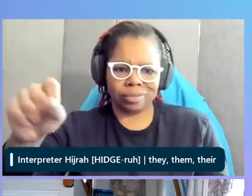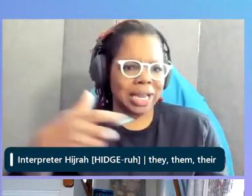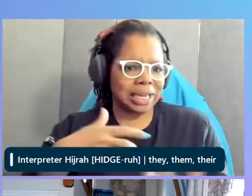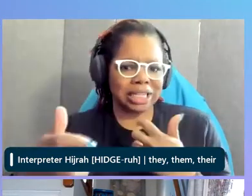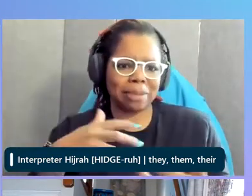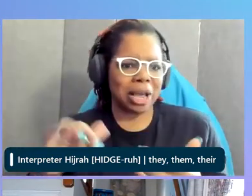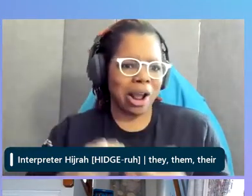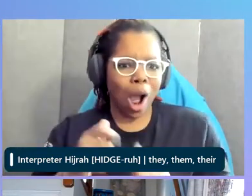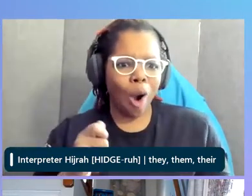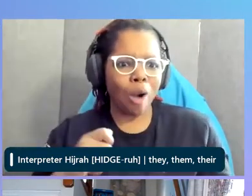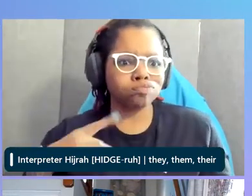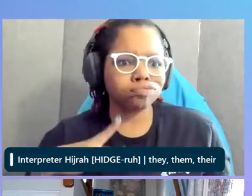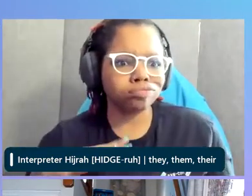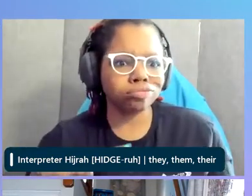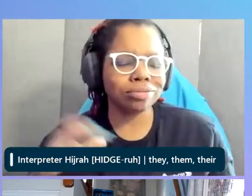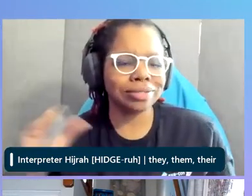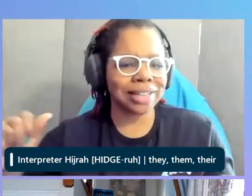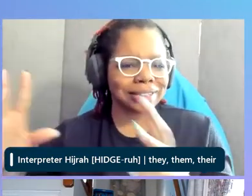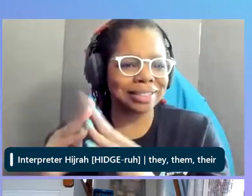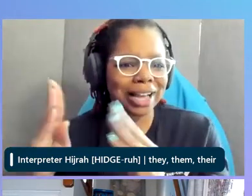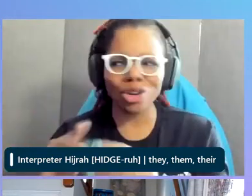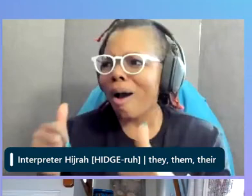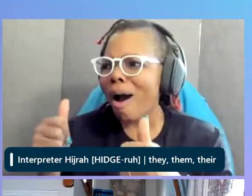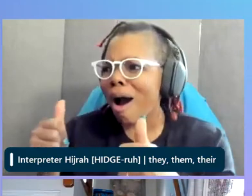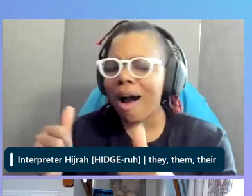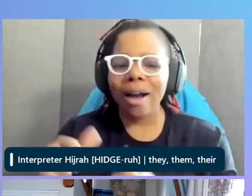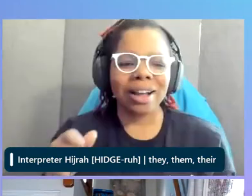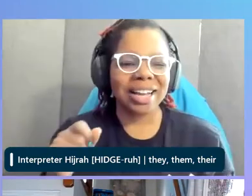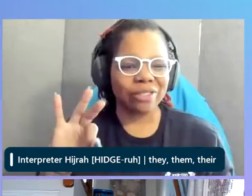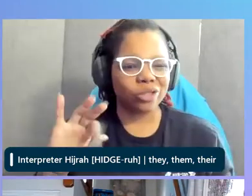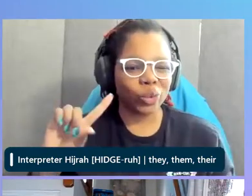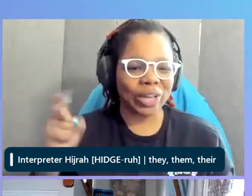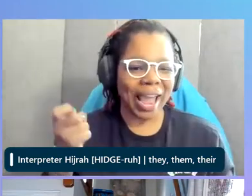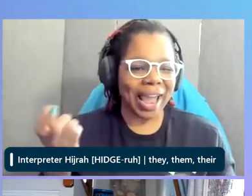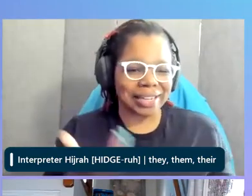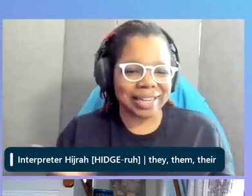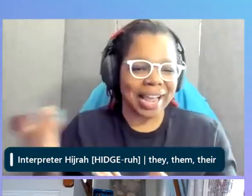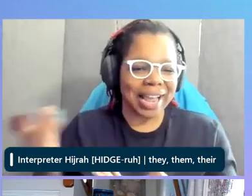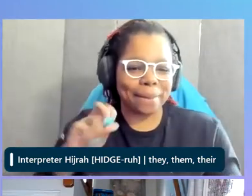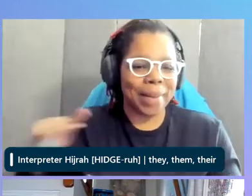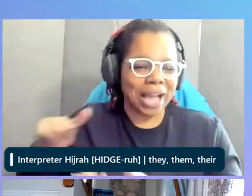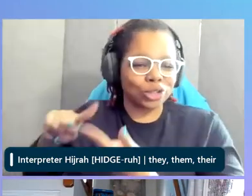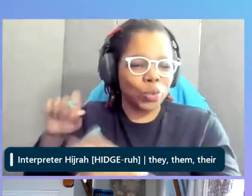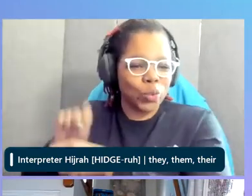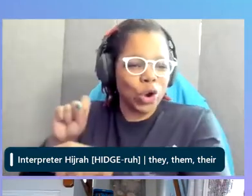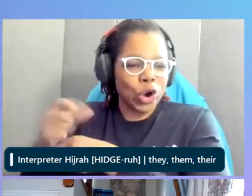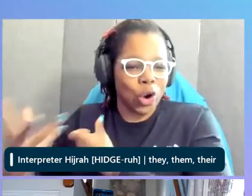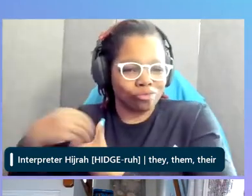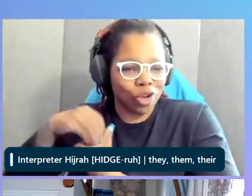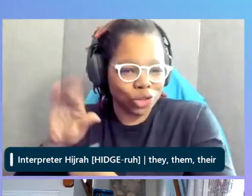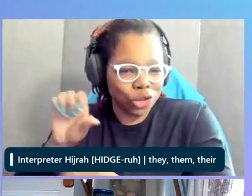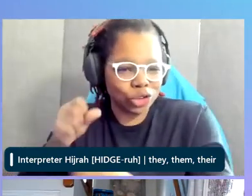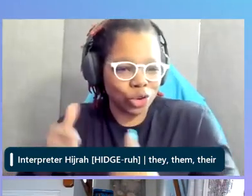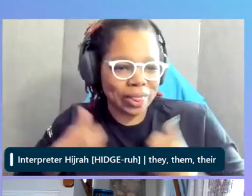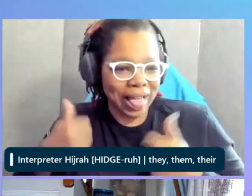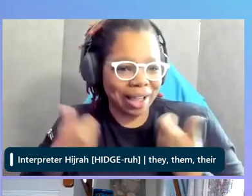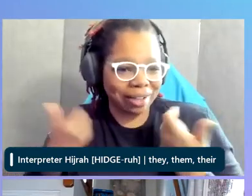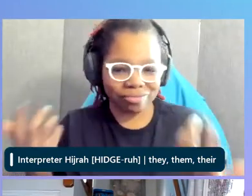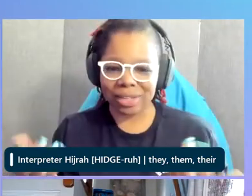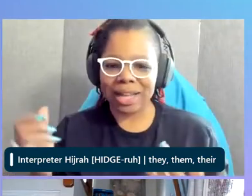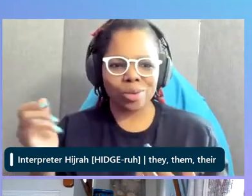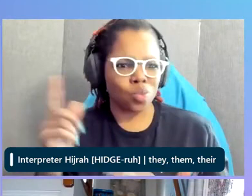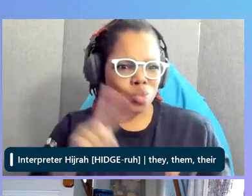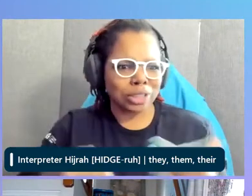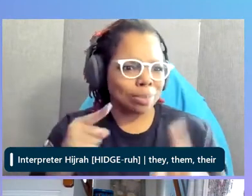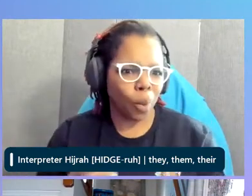how cool the session you were just in was, if you can't actually take it back to work or into your life and do something with it, like, what's the